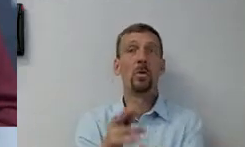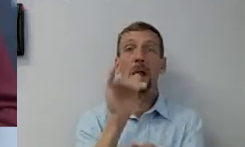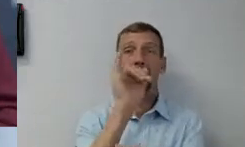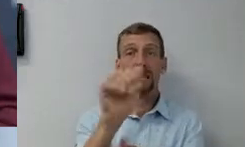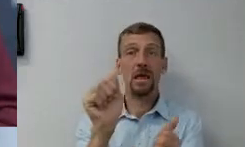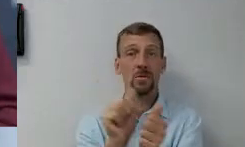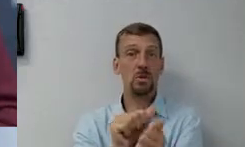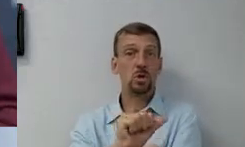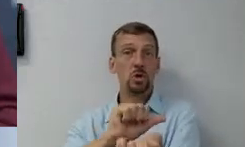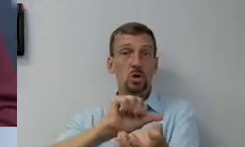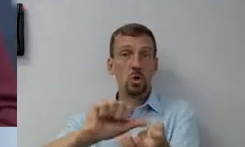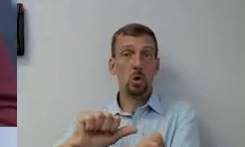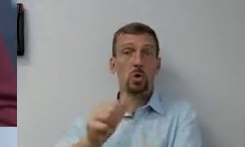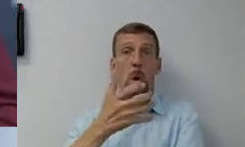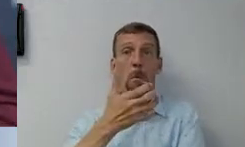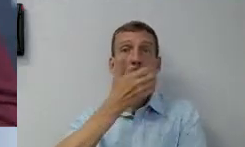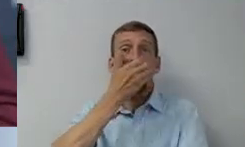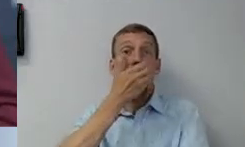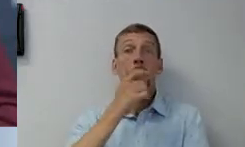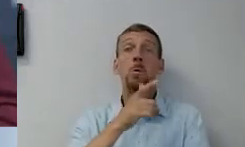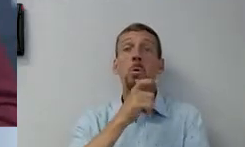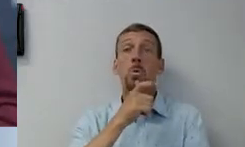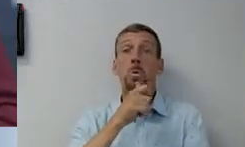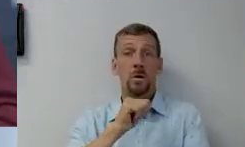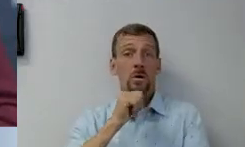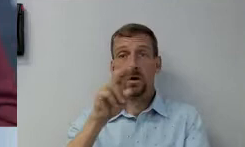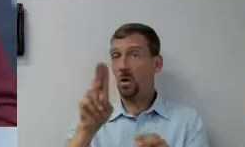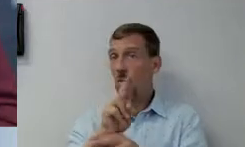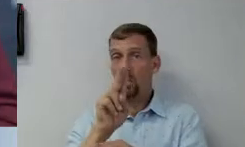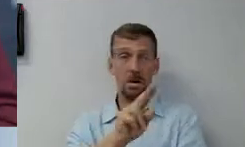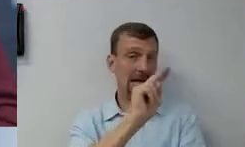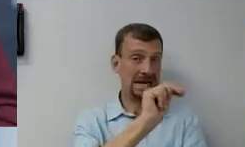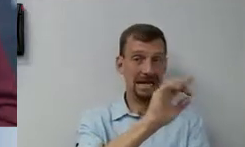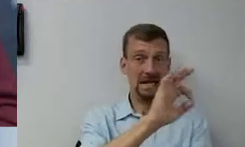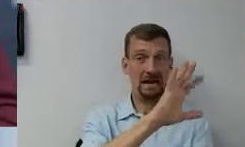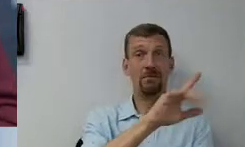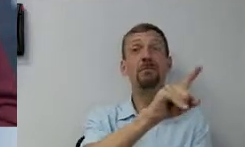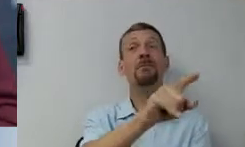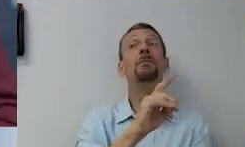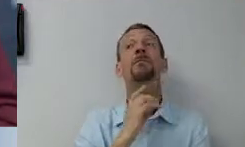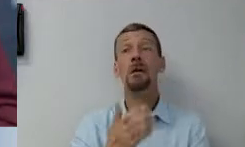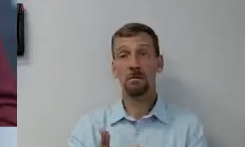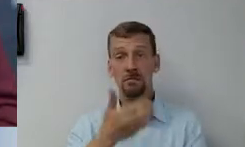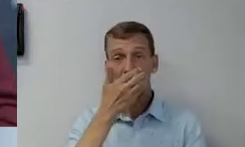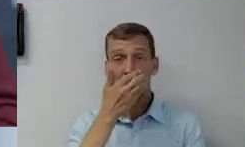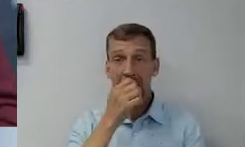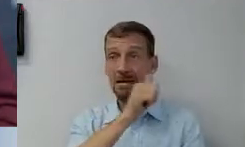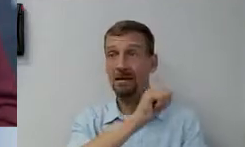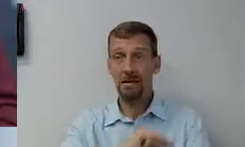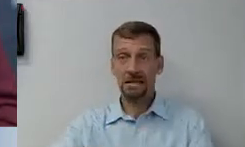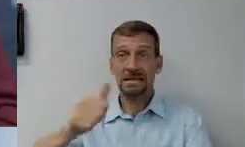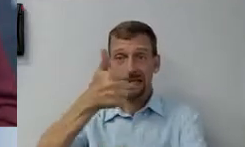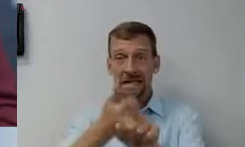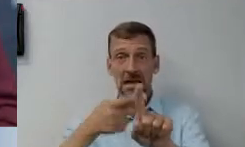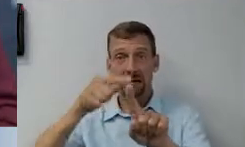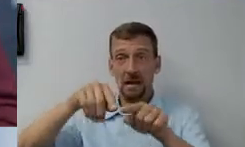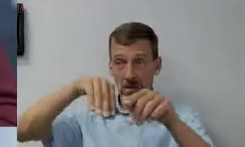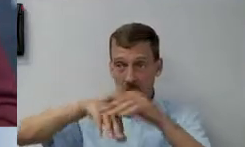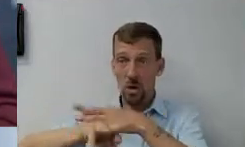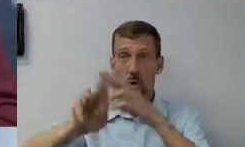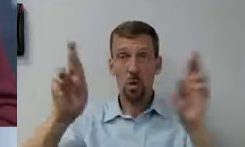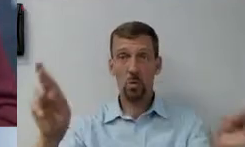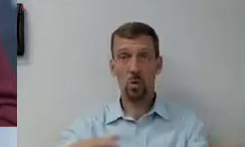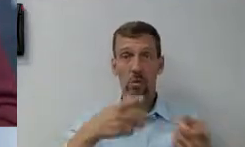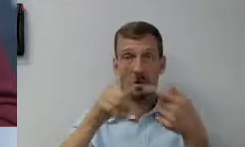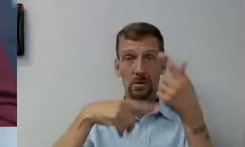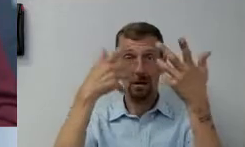masks. So those employees that don't have to wear an N95, they literally put on a brand new surgical mask every time they go into the room, and they